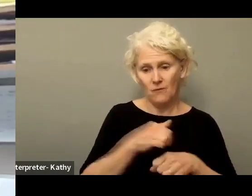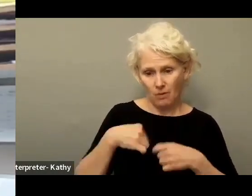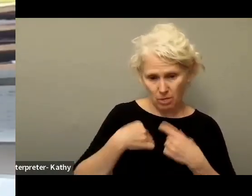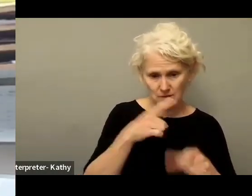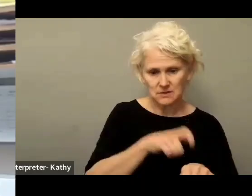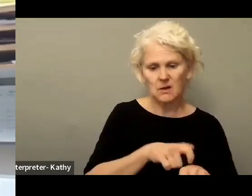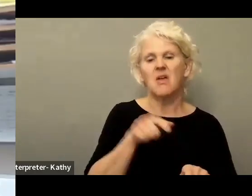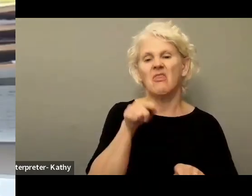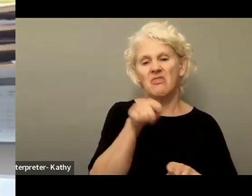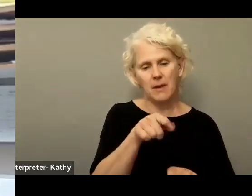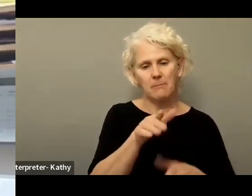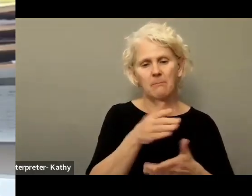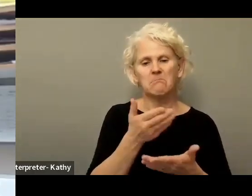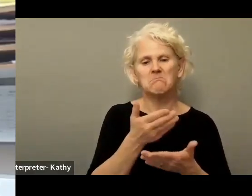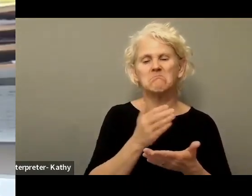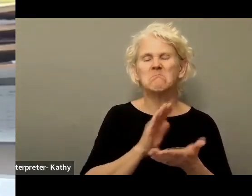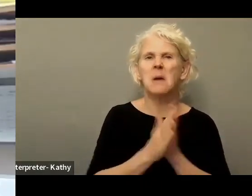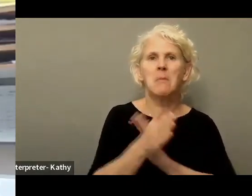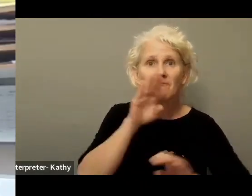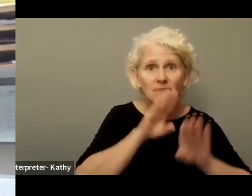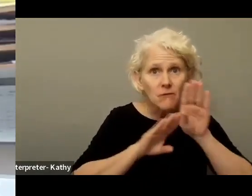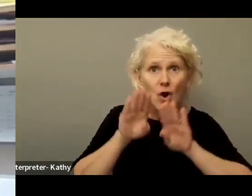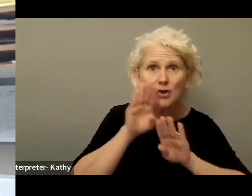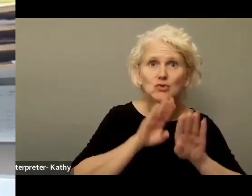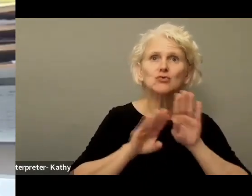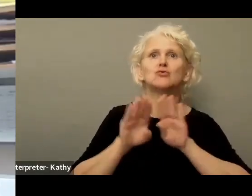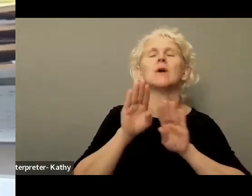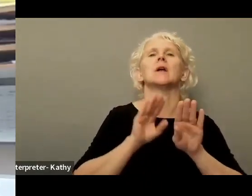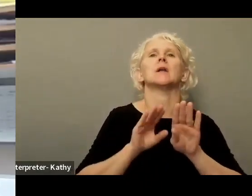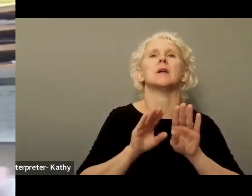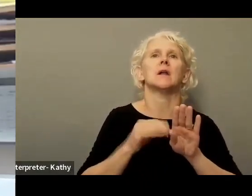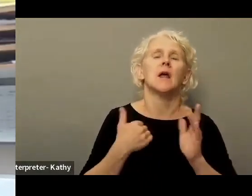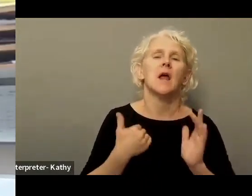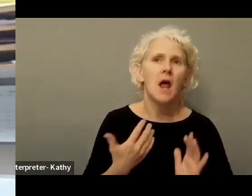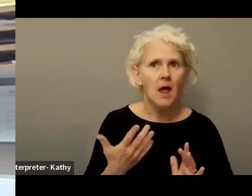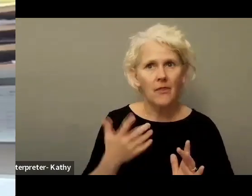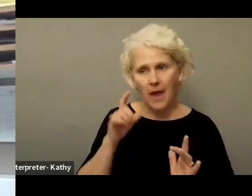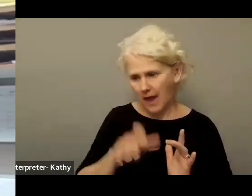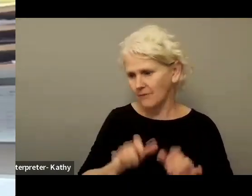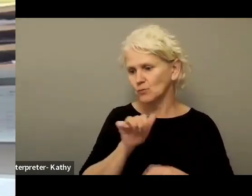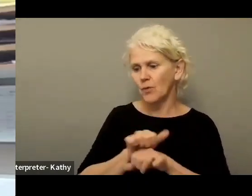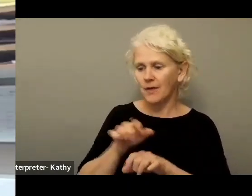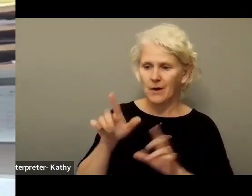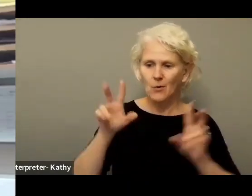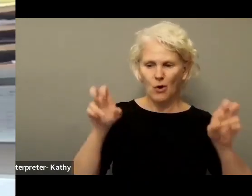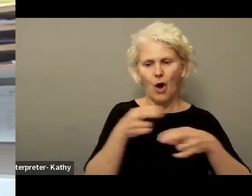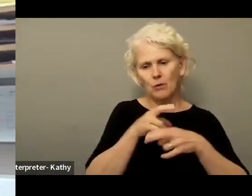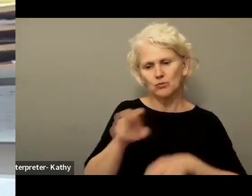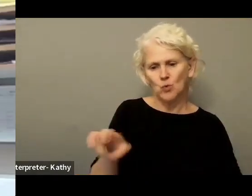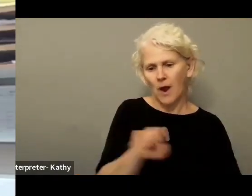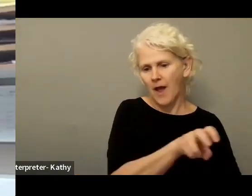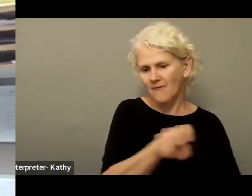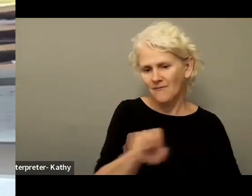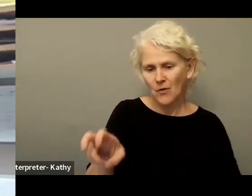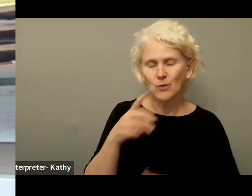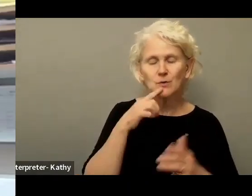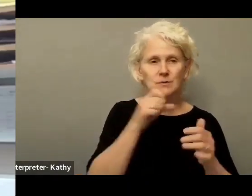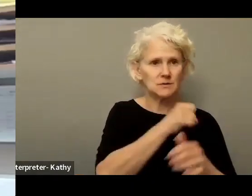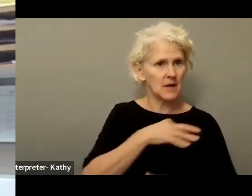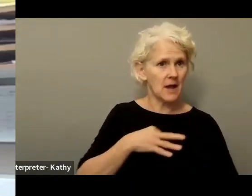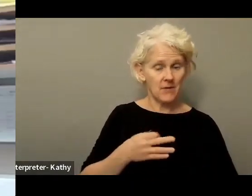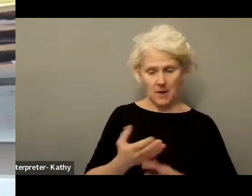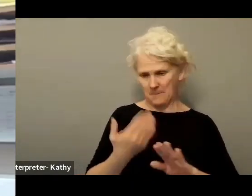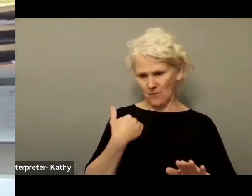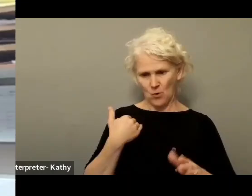getting frustrated and burnt out having to be with other staff. So I'm going to say travel staff in that word. We've actually transitioned completely out of